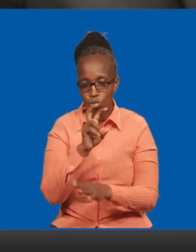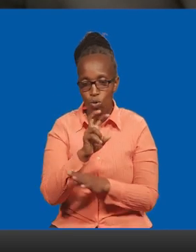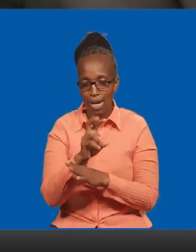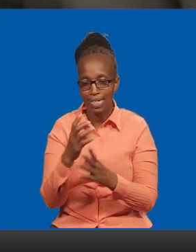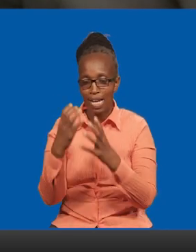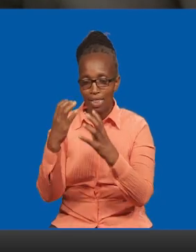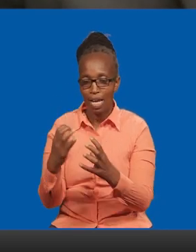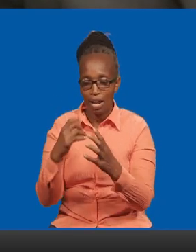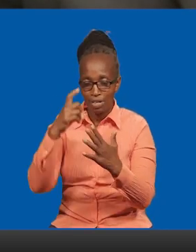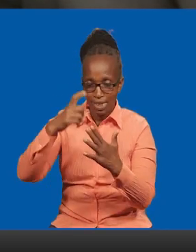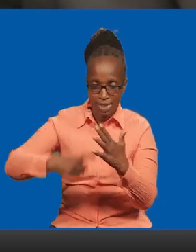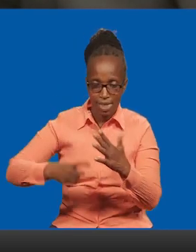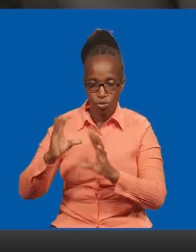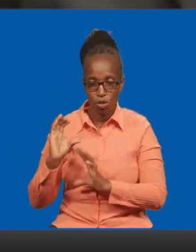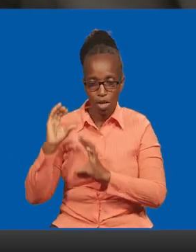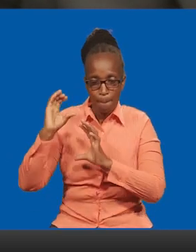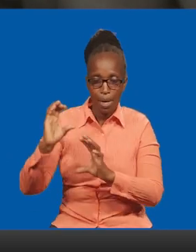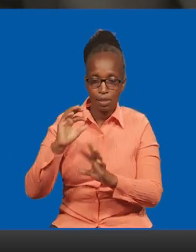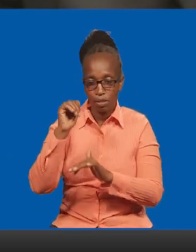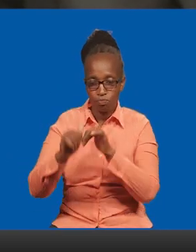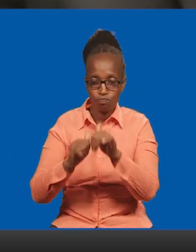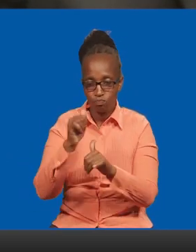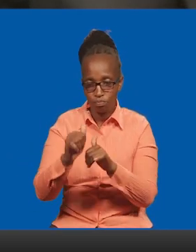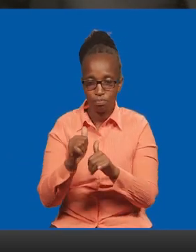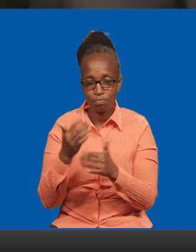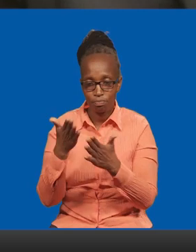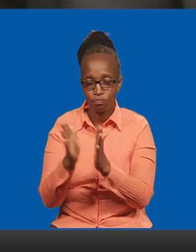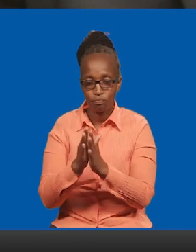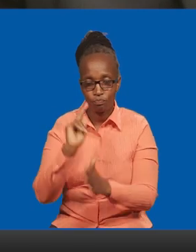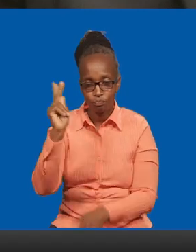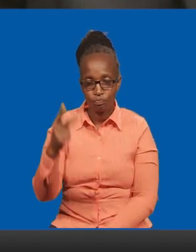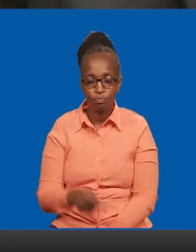review the heavy taxation burden it imposes on Kenyans.